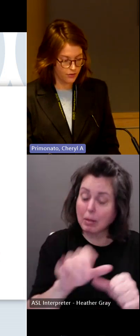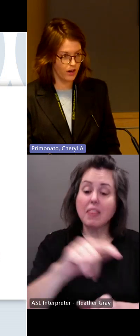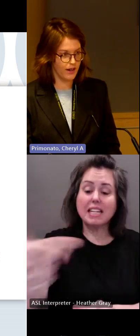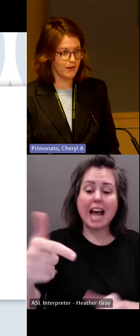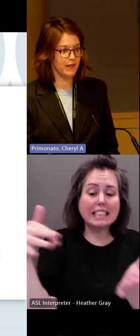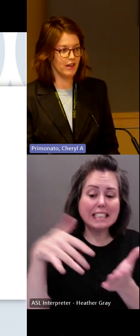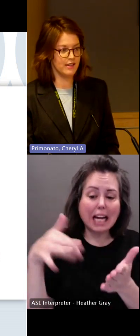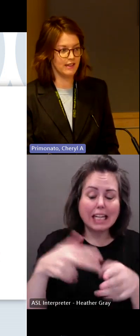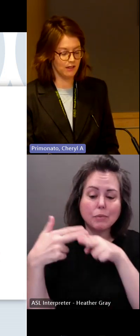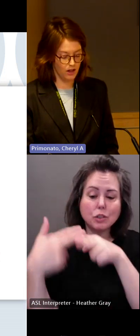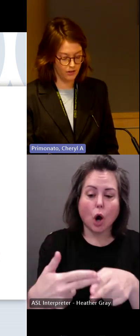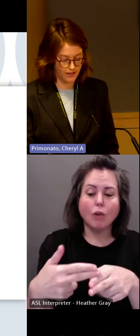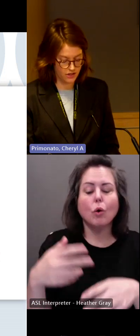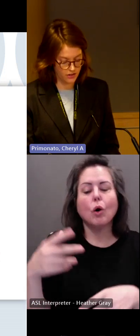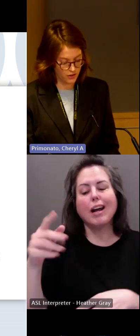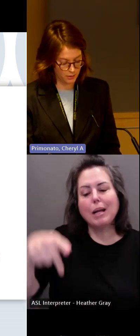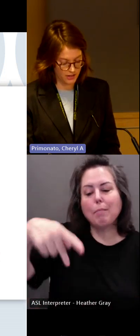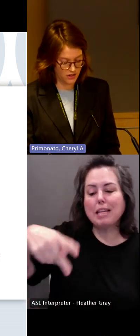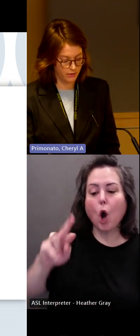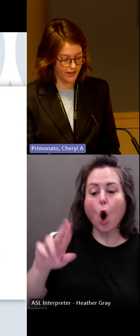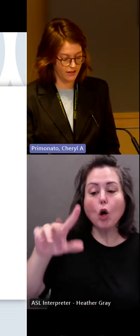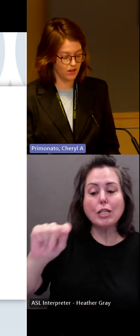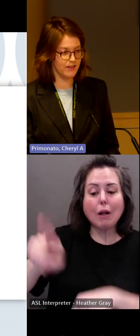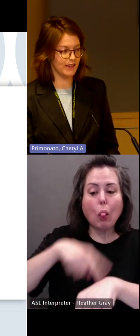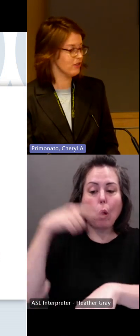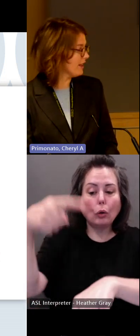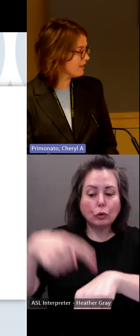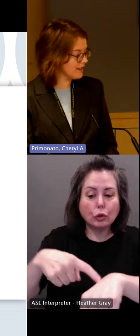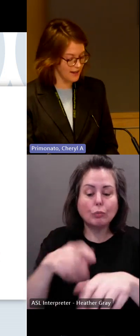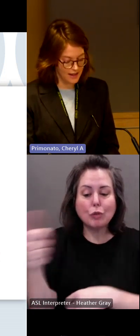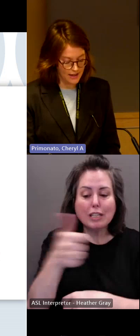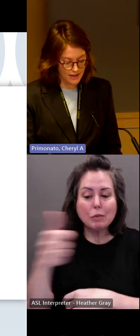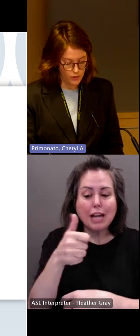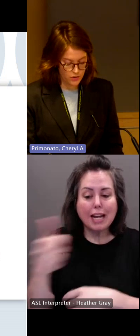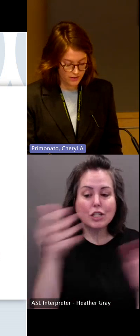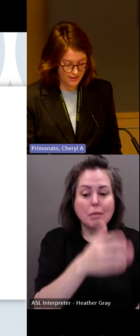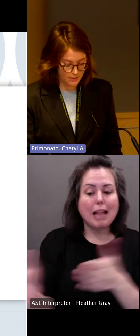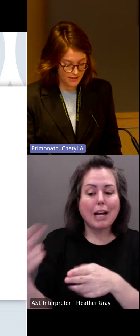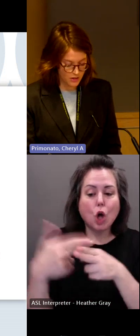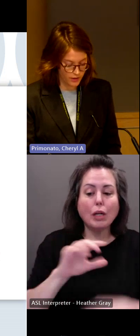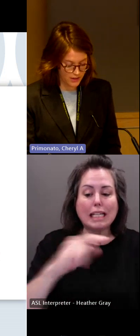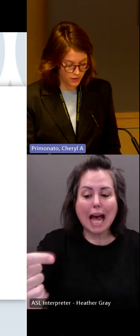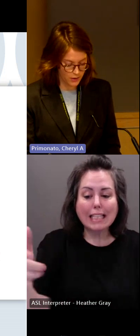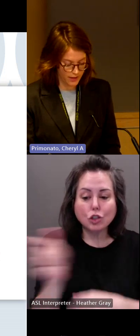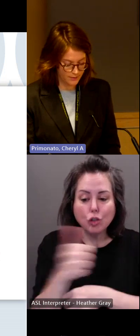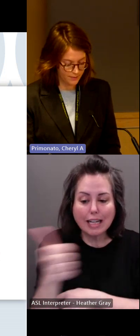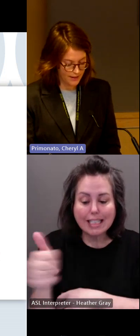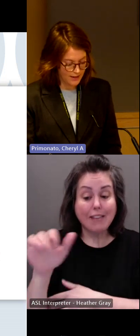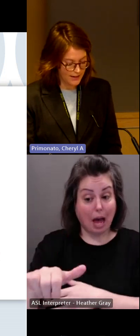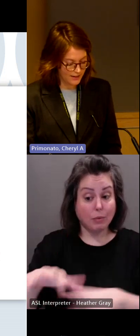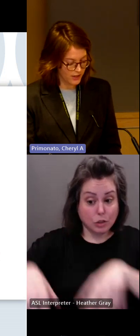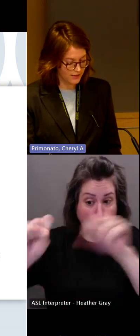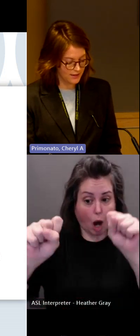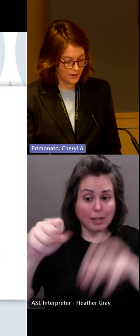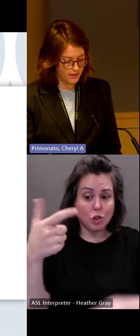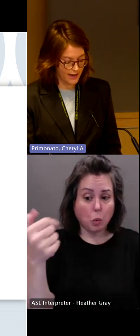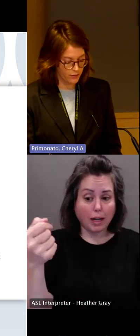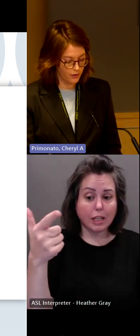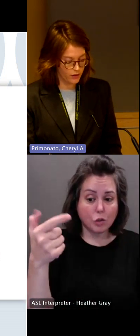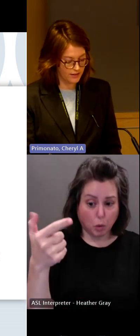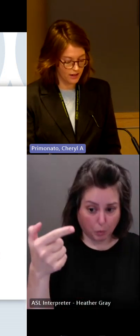was called for in PRT's long-range transportation plan called Next Transit, which was adopted in 2021. Next